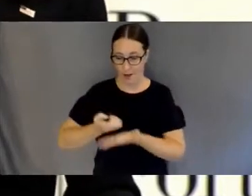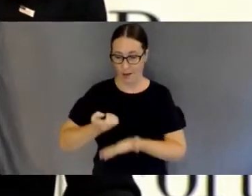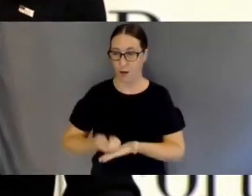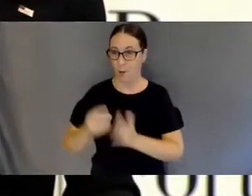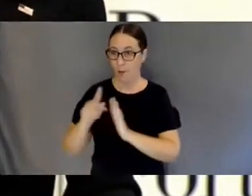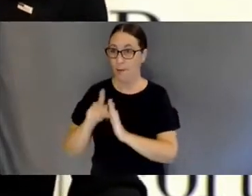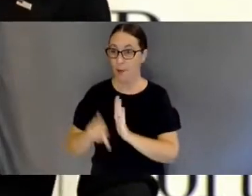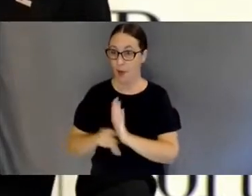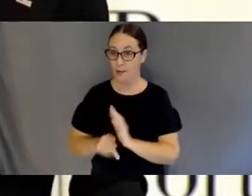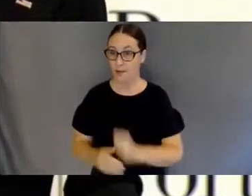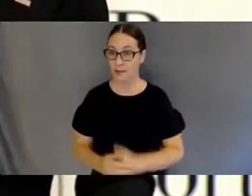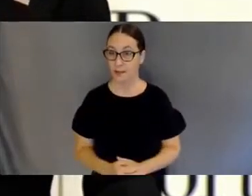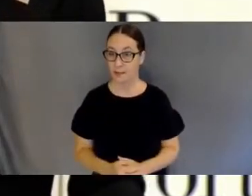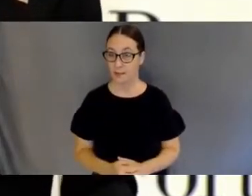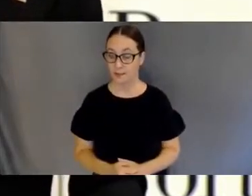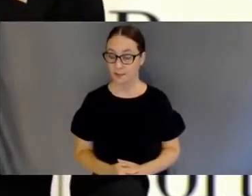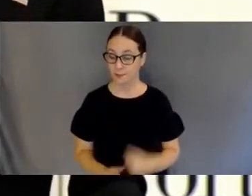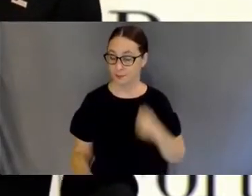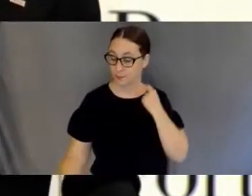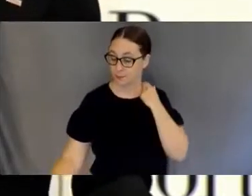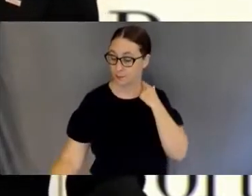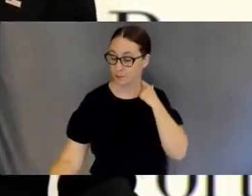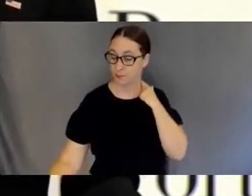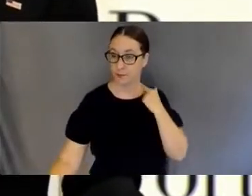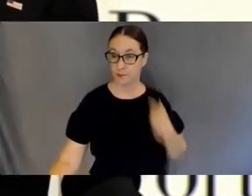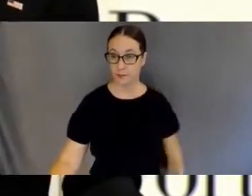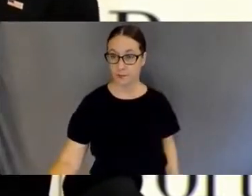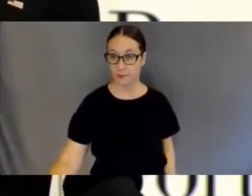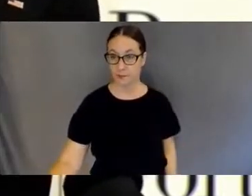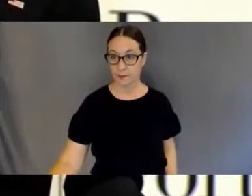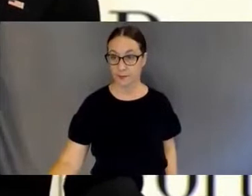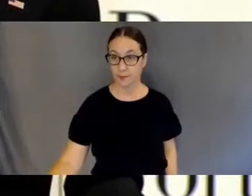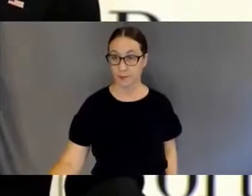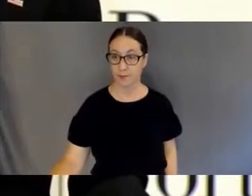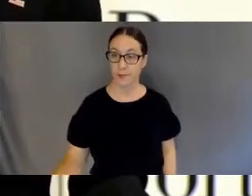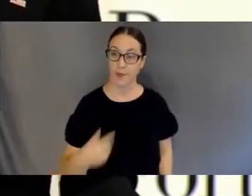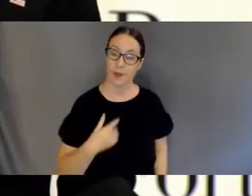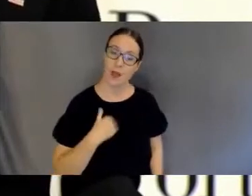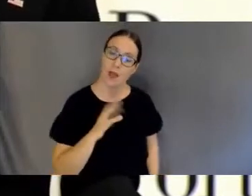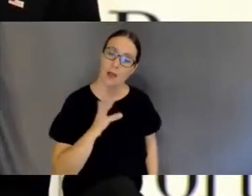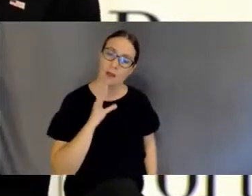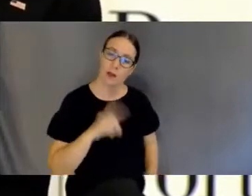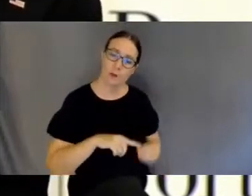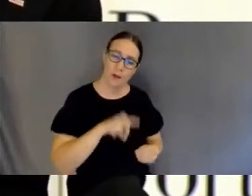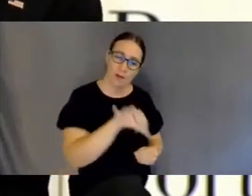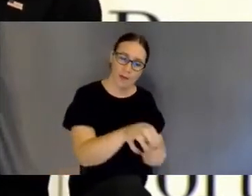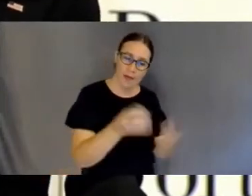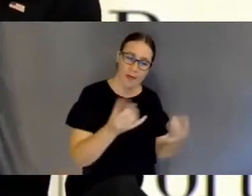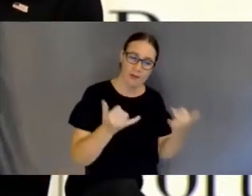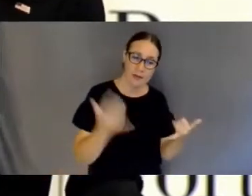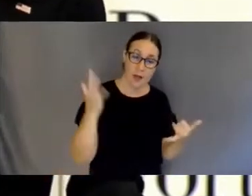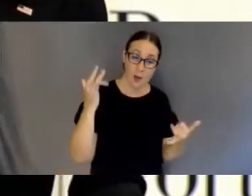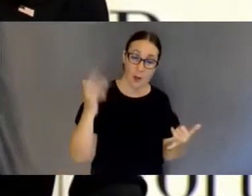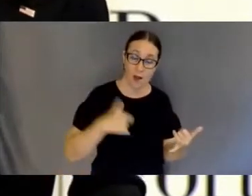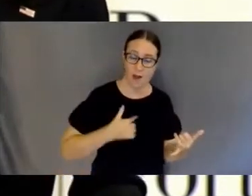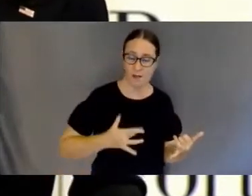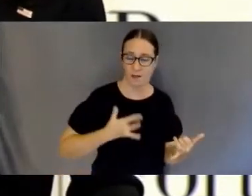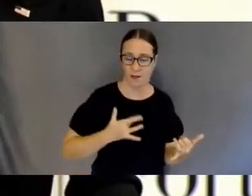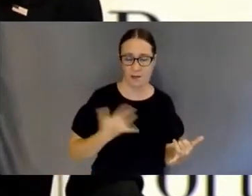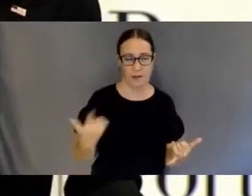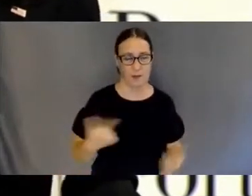policy. So I talk about that today because I believe we must